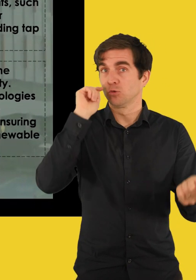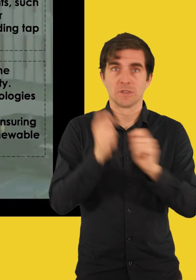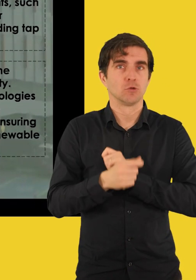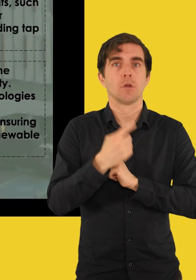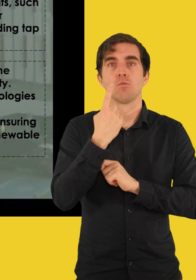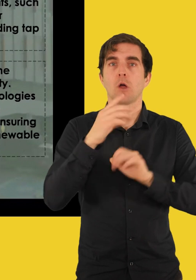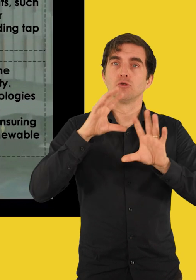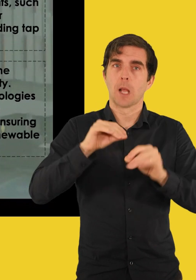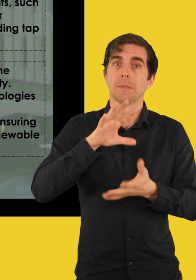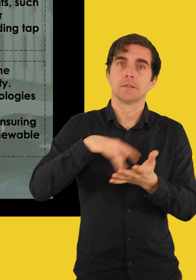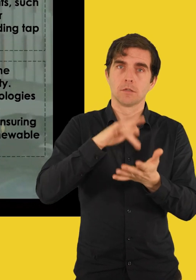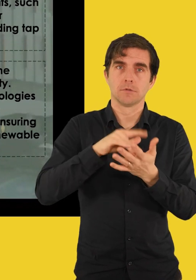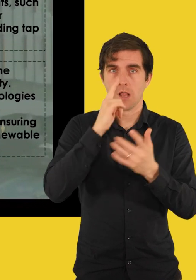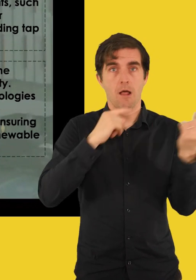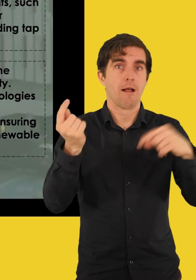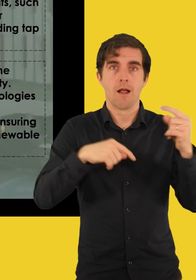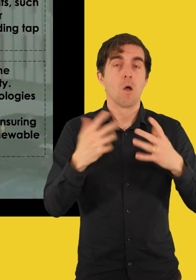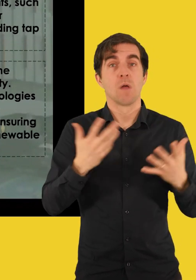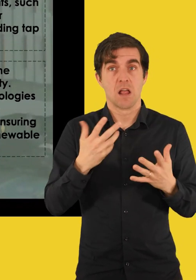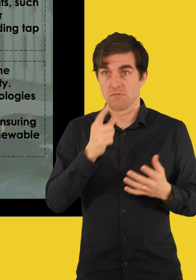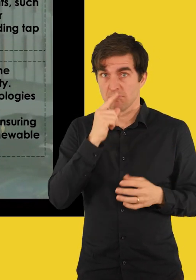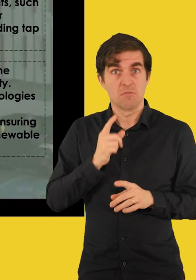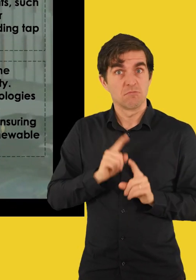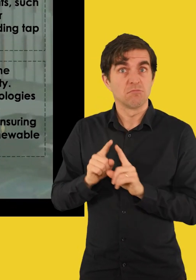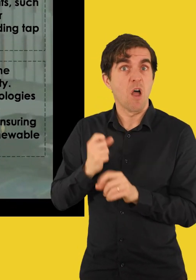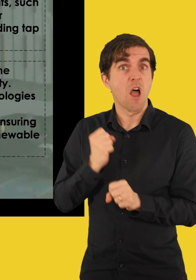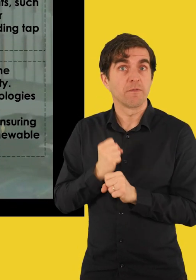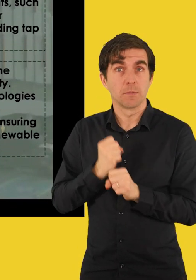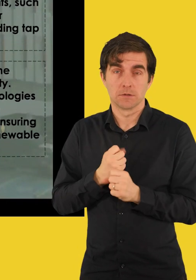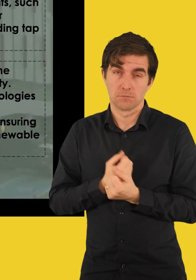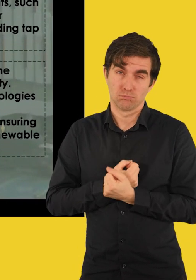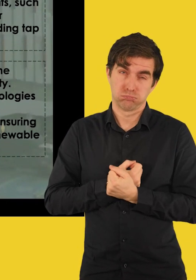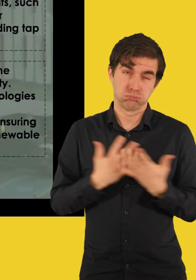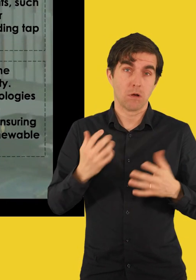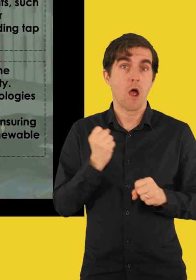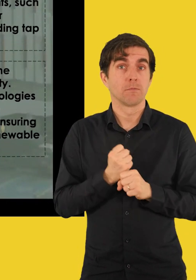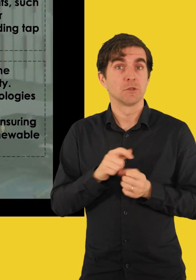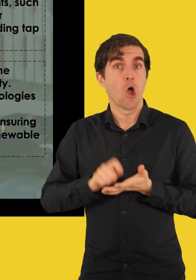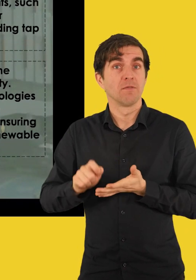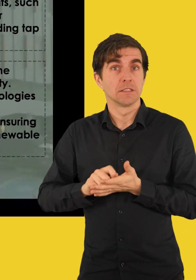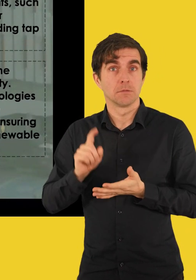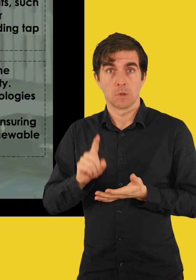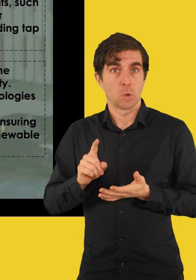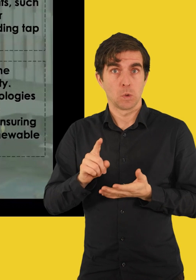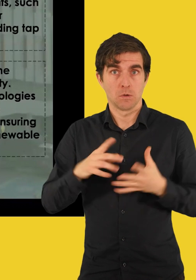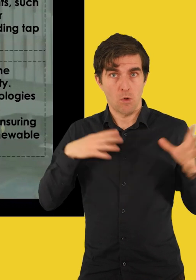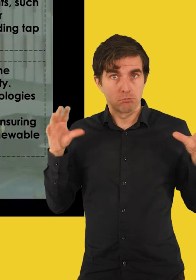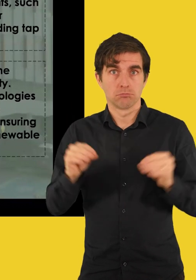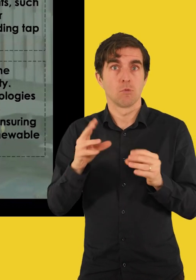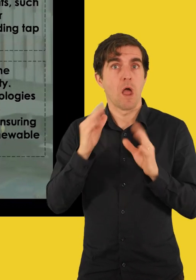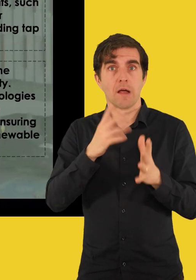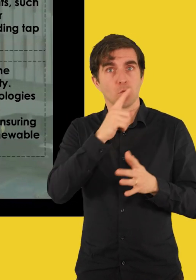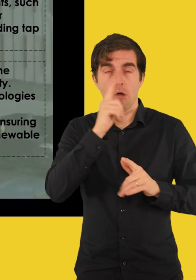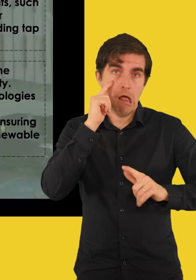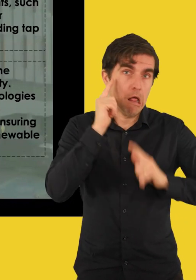transformed it into a one-stop center where you can have all the government. There are many government offices here, so